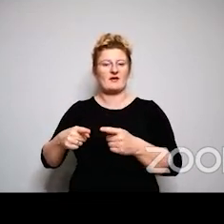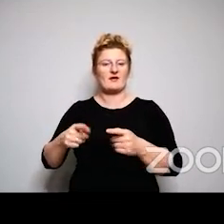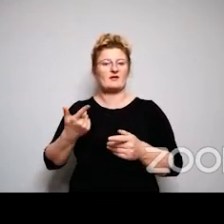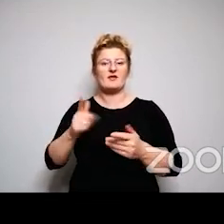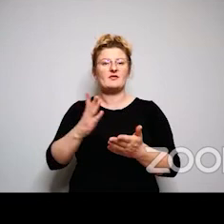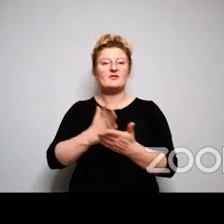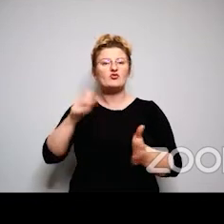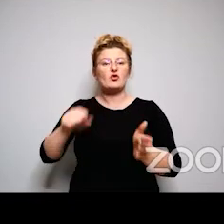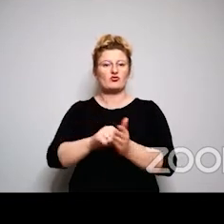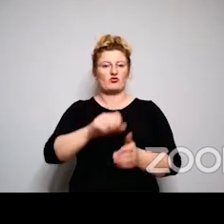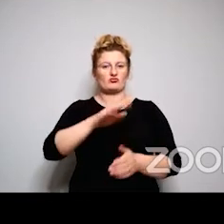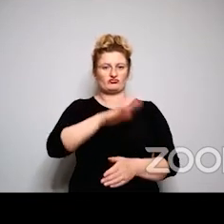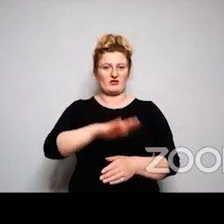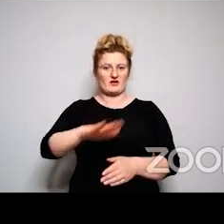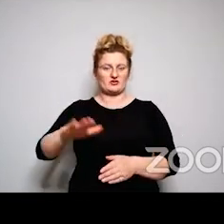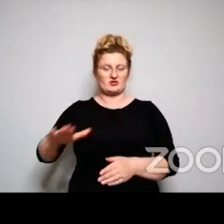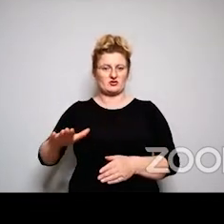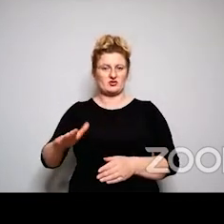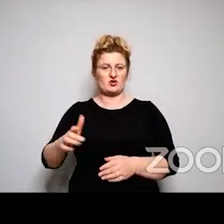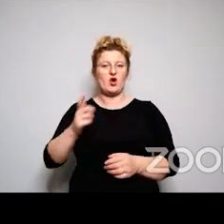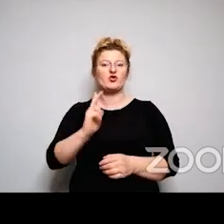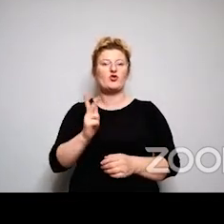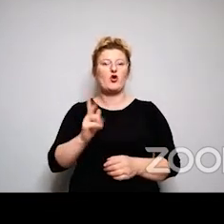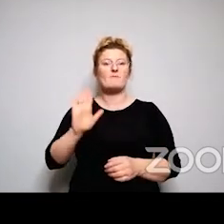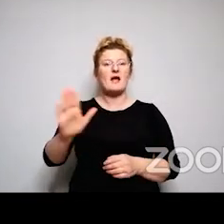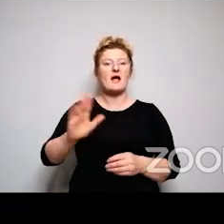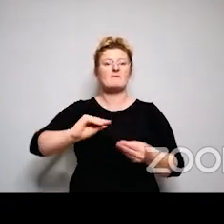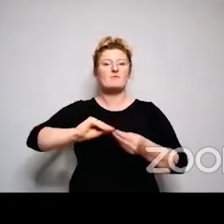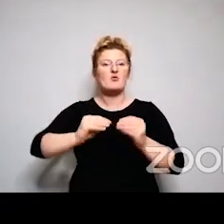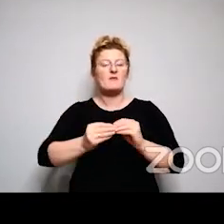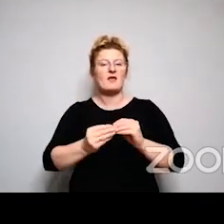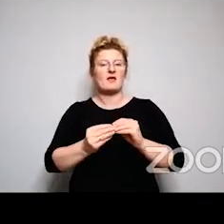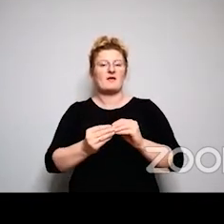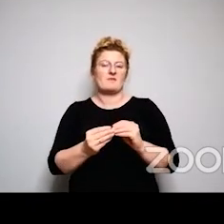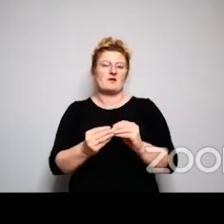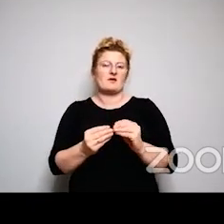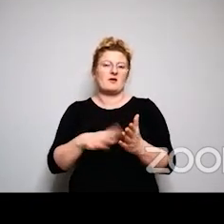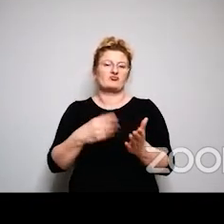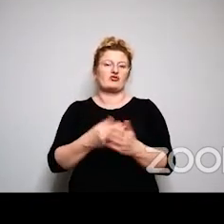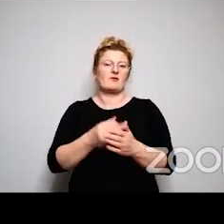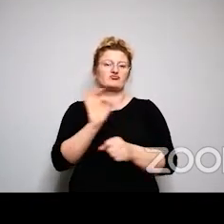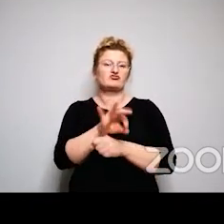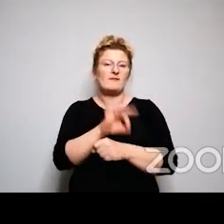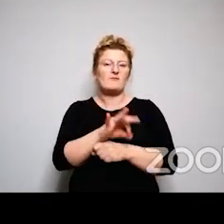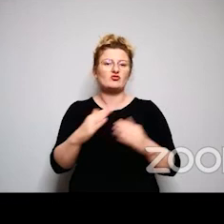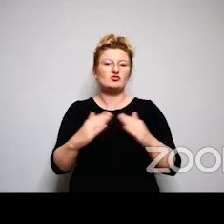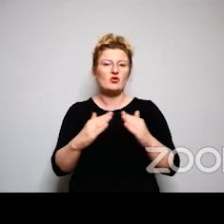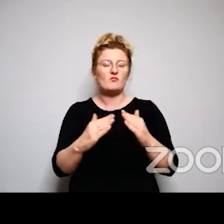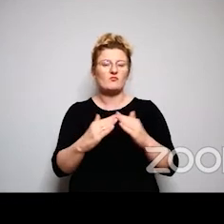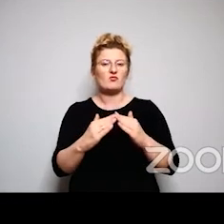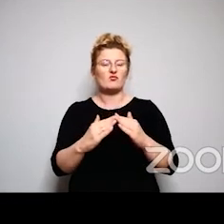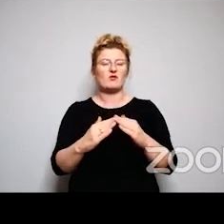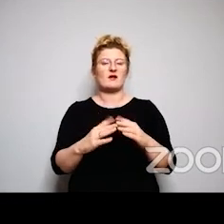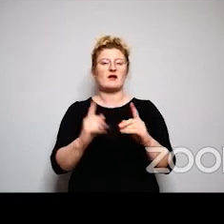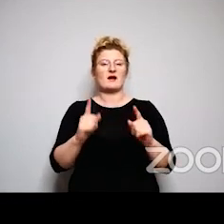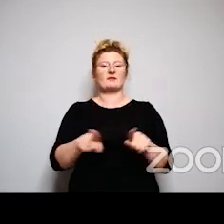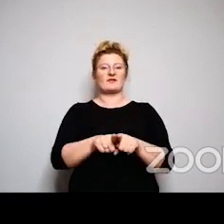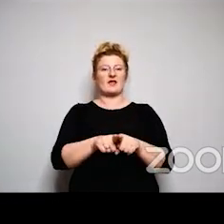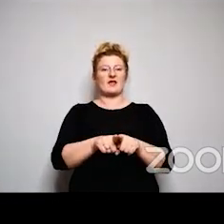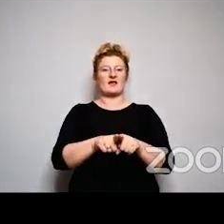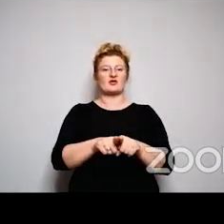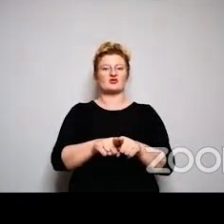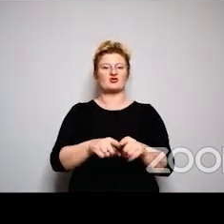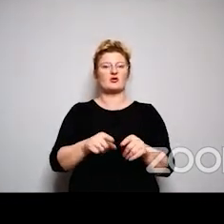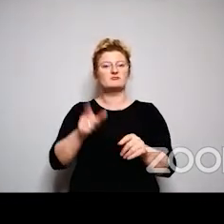to help. So we're very careful with language and how we approach the people. And sometimes in the system it's just father, mother, and